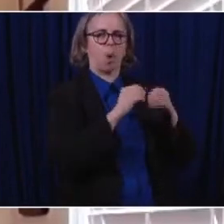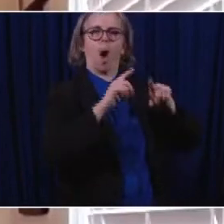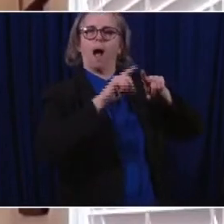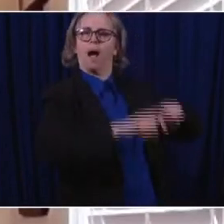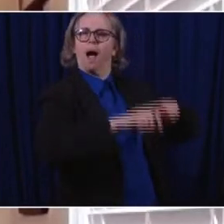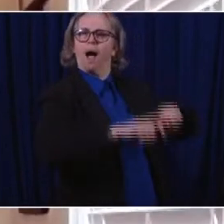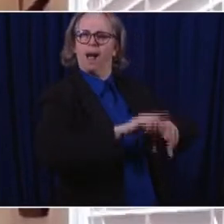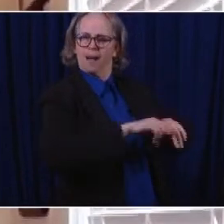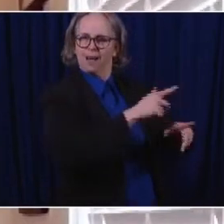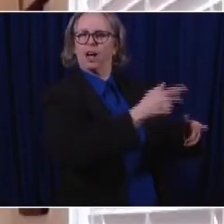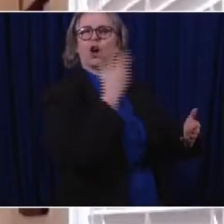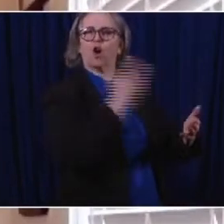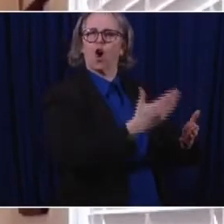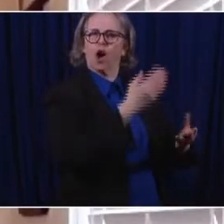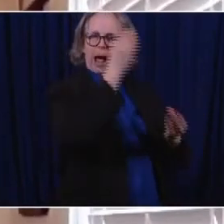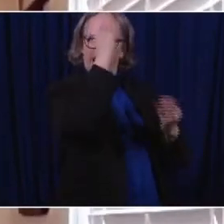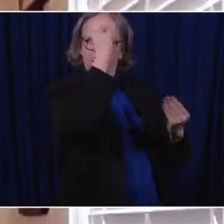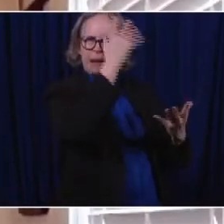to COVID-19.